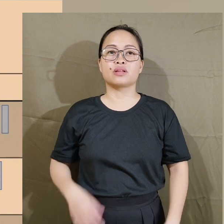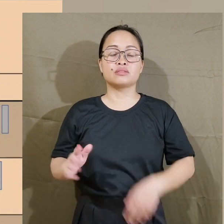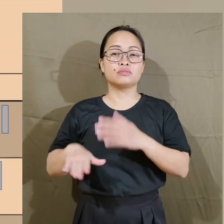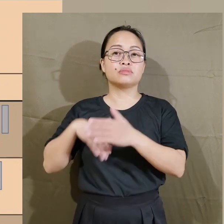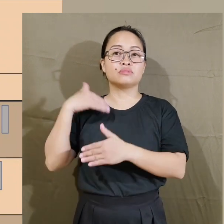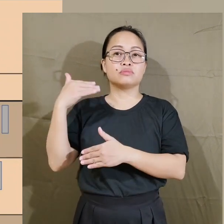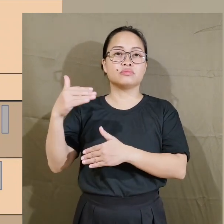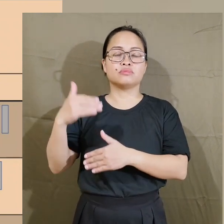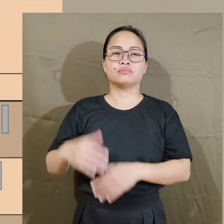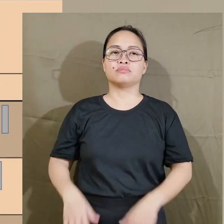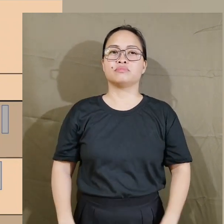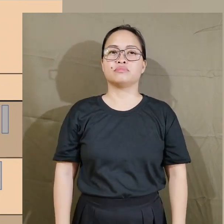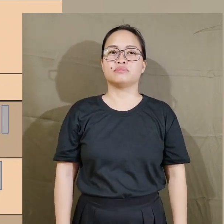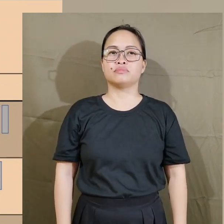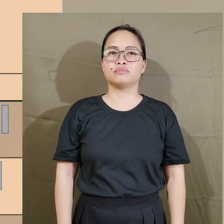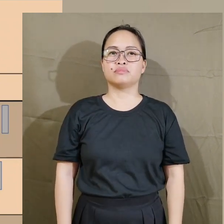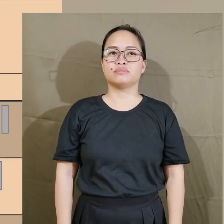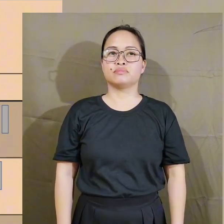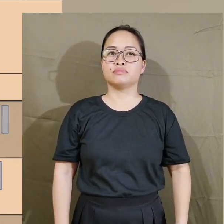Step 2.